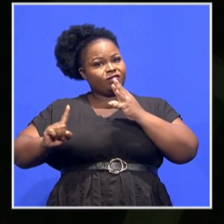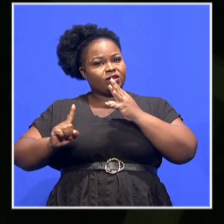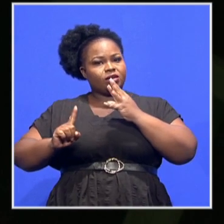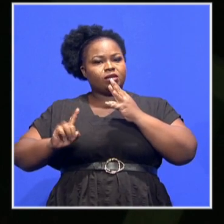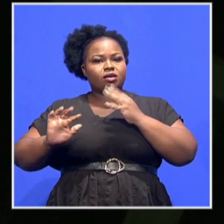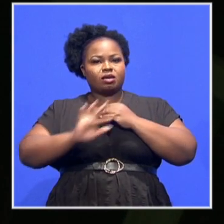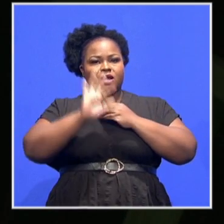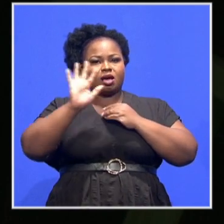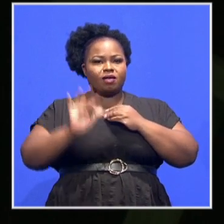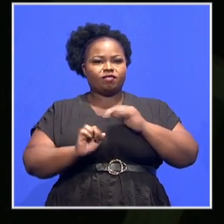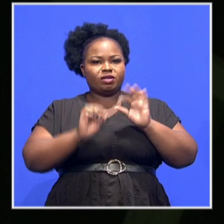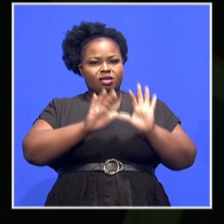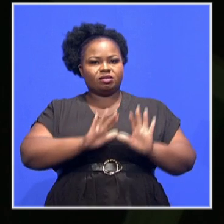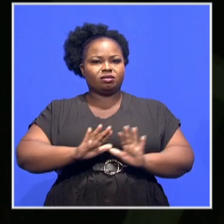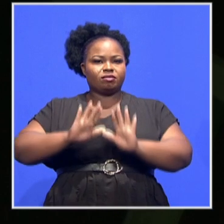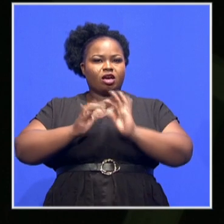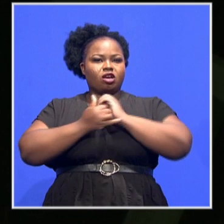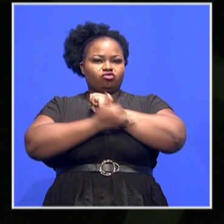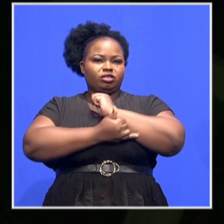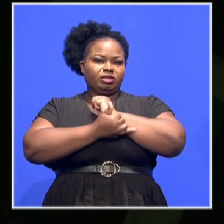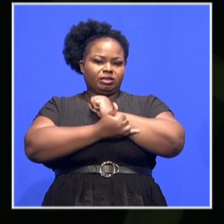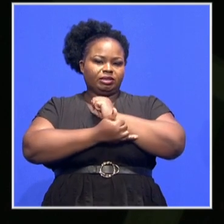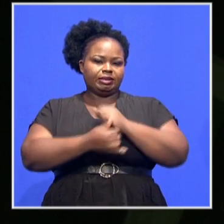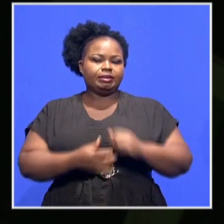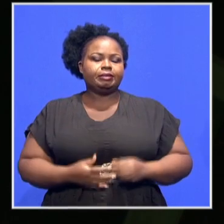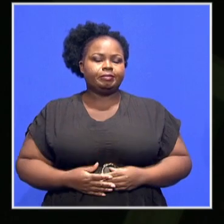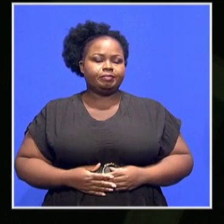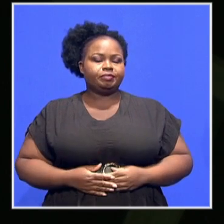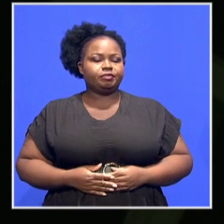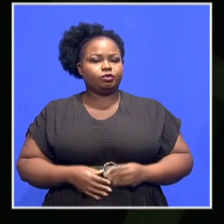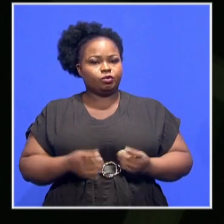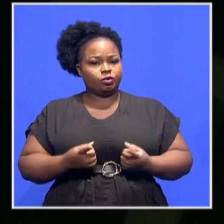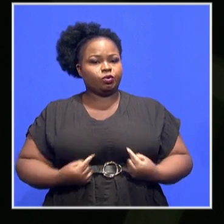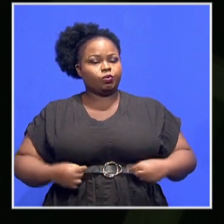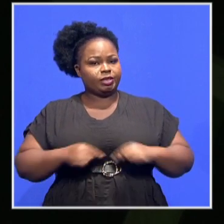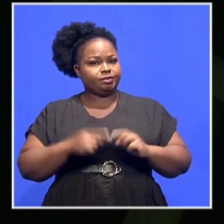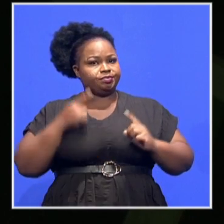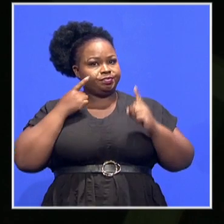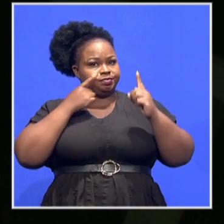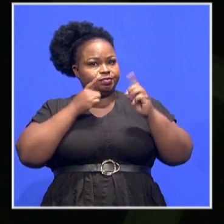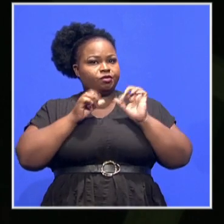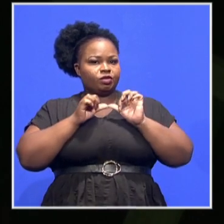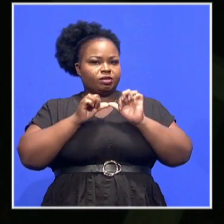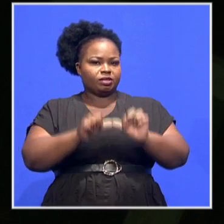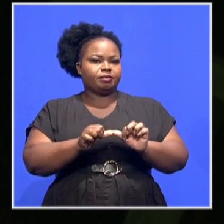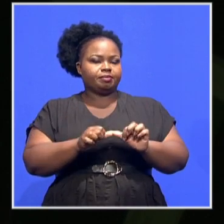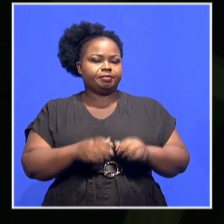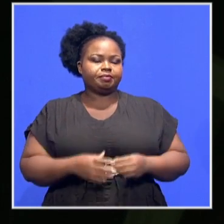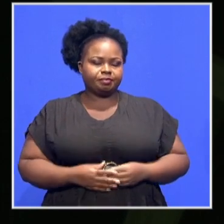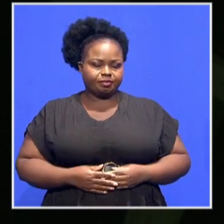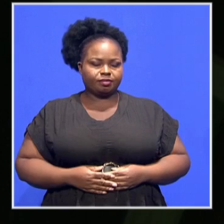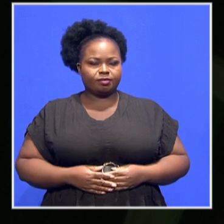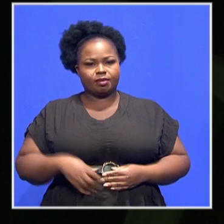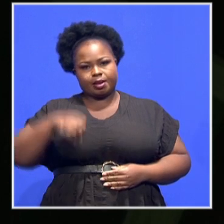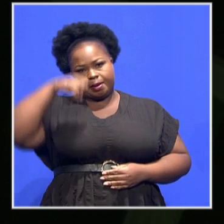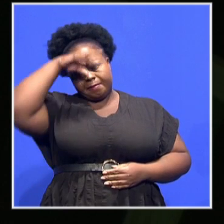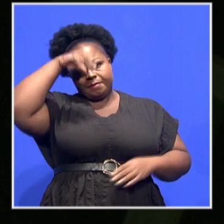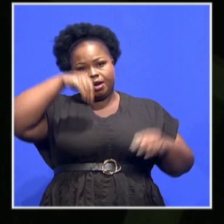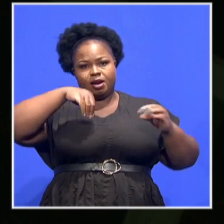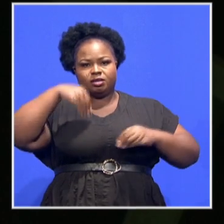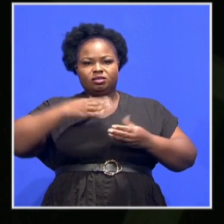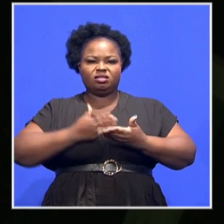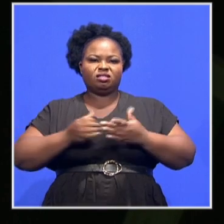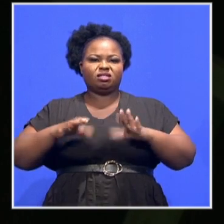In the global drive towards sustainability, the mining sector has a particularly important